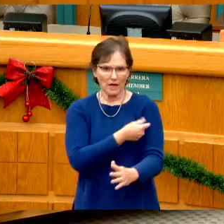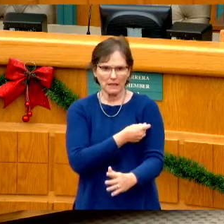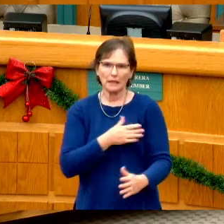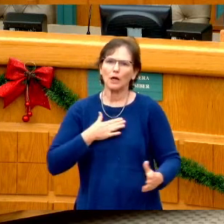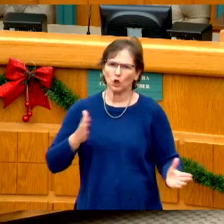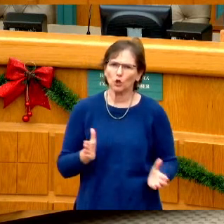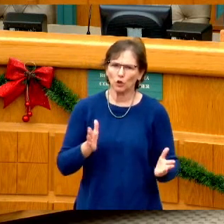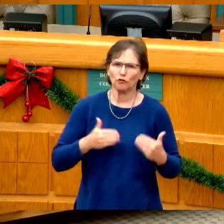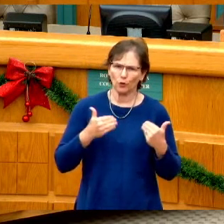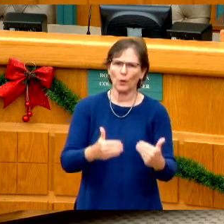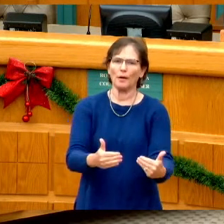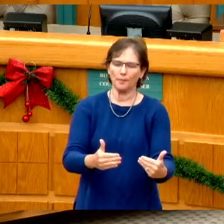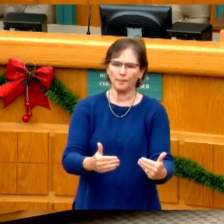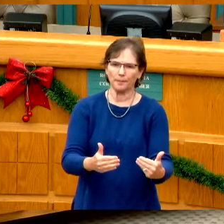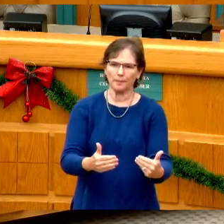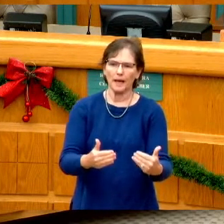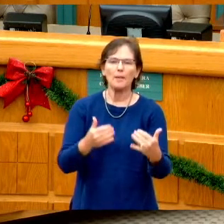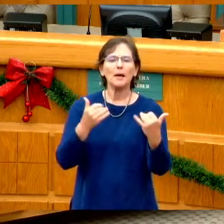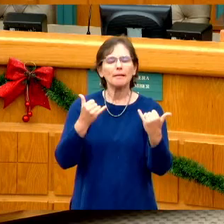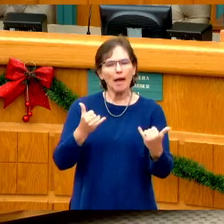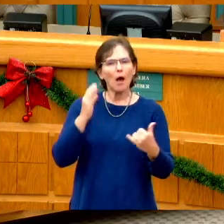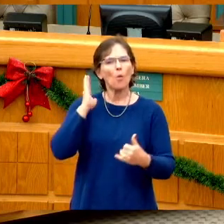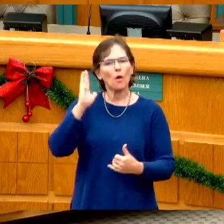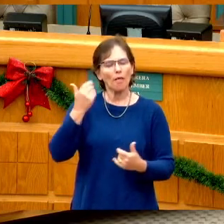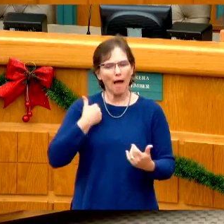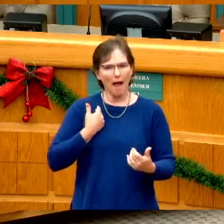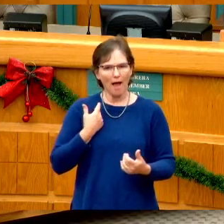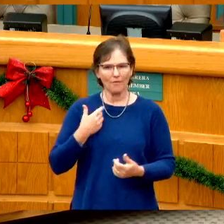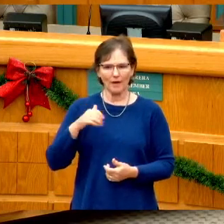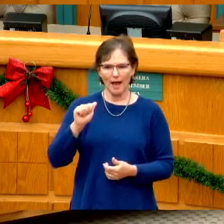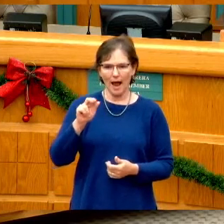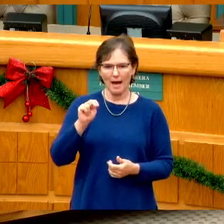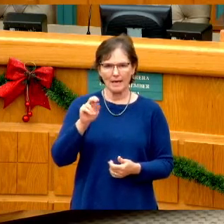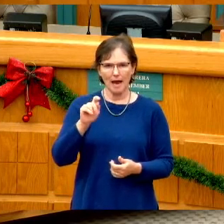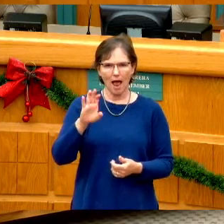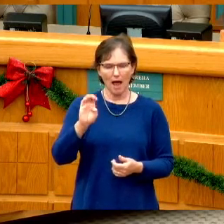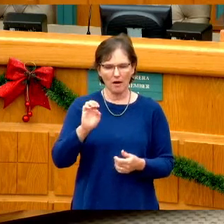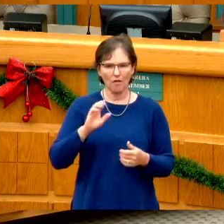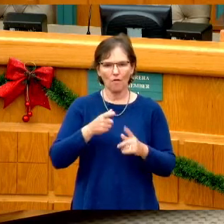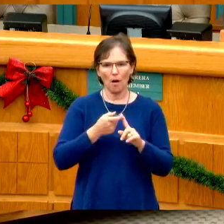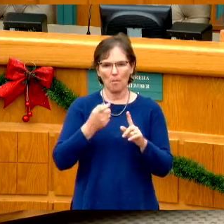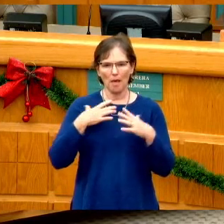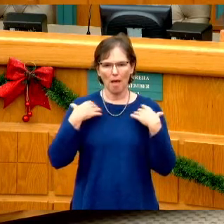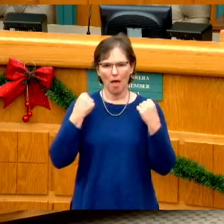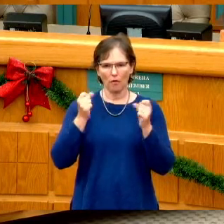this time, I'd like to call on Annette to come and give her report and give us an update.